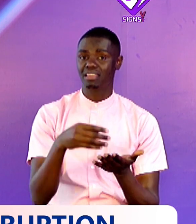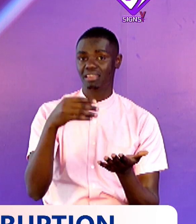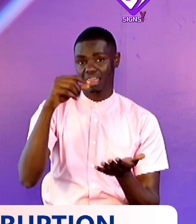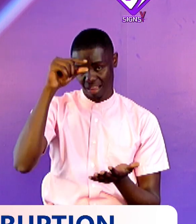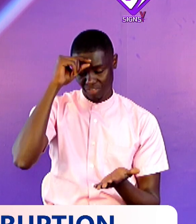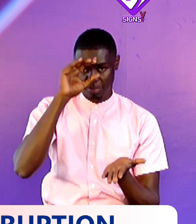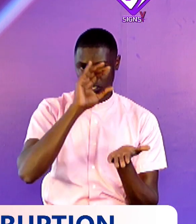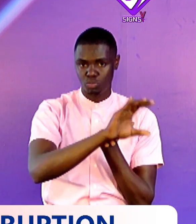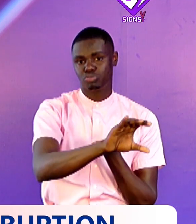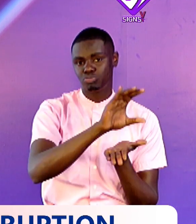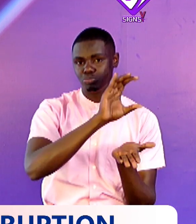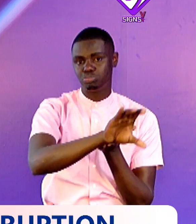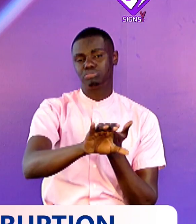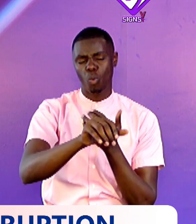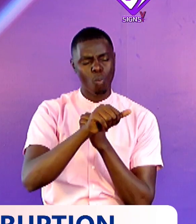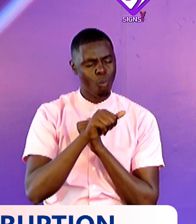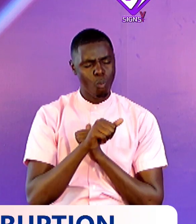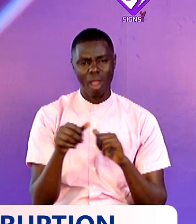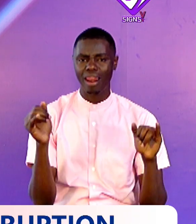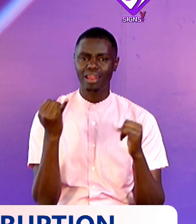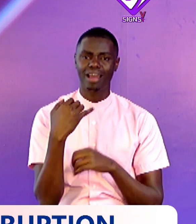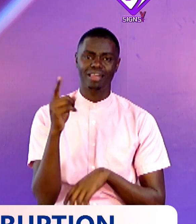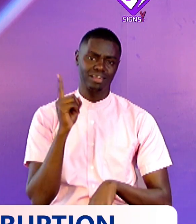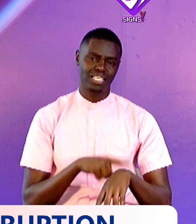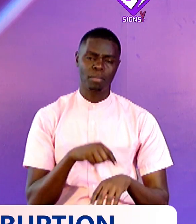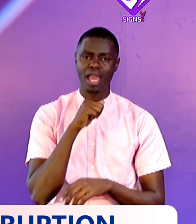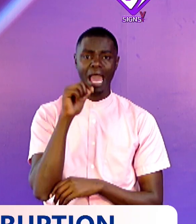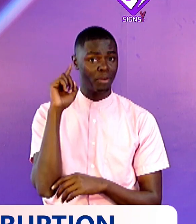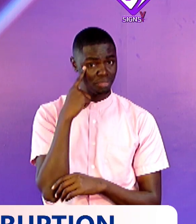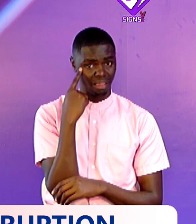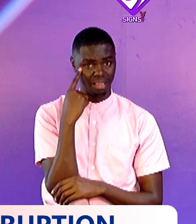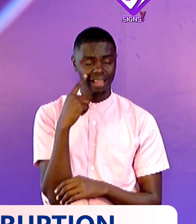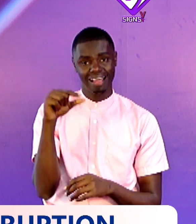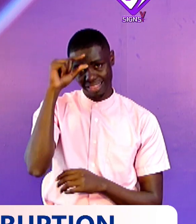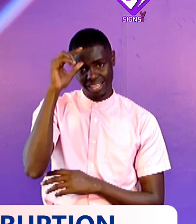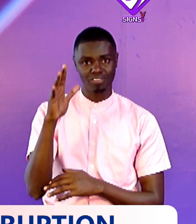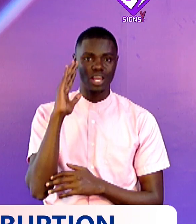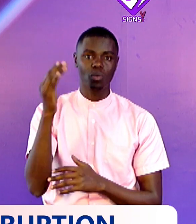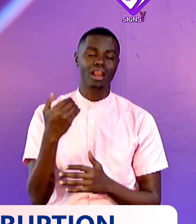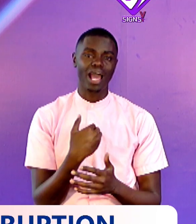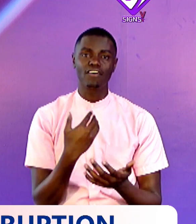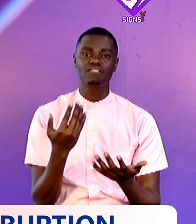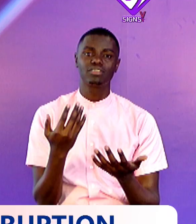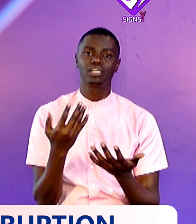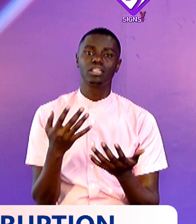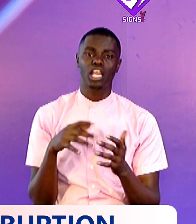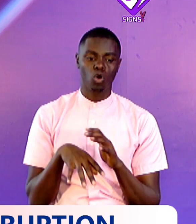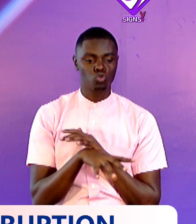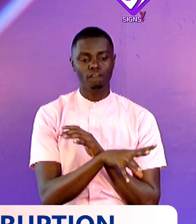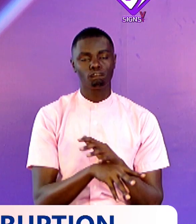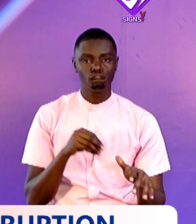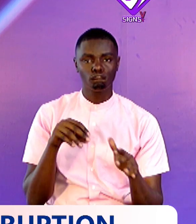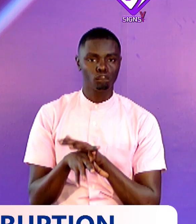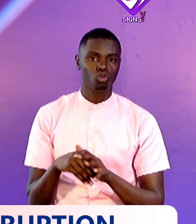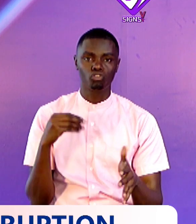the monies are put there and are taken there at the right time. Then I don't think if the governor will have to put his hand on money that